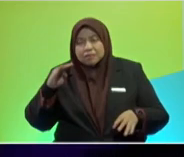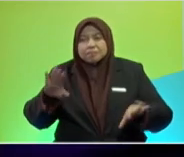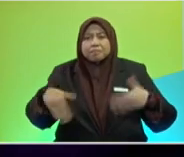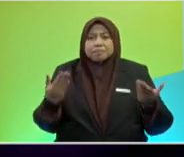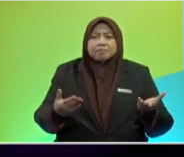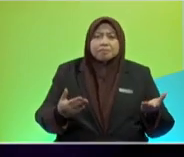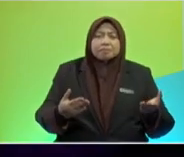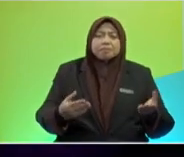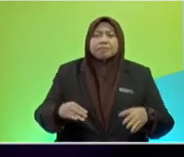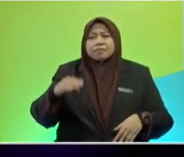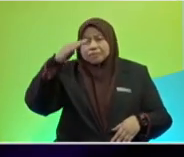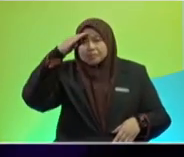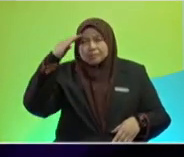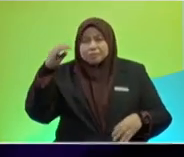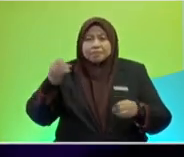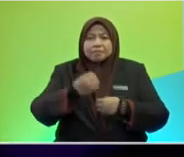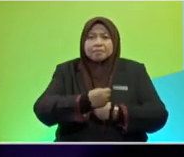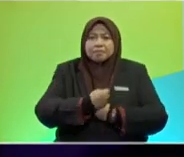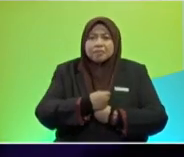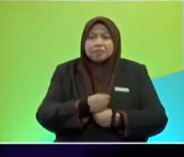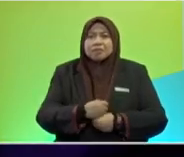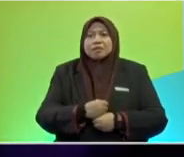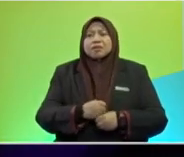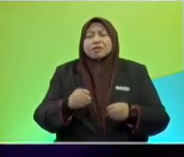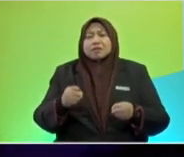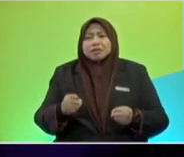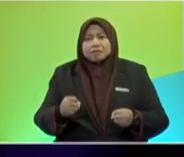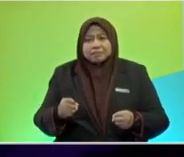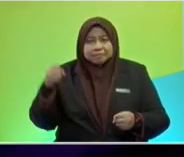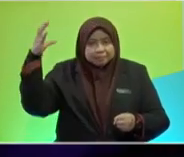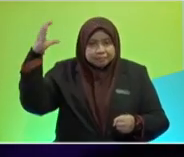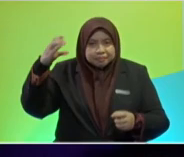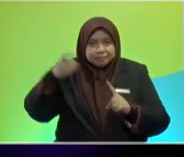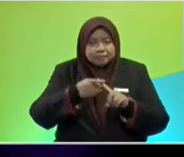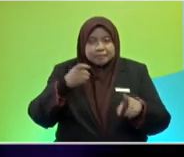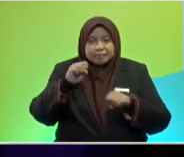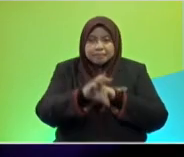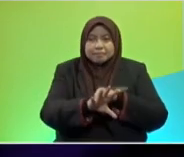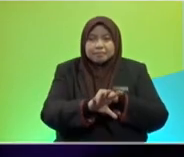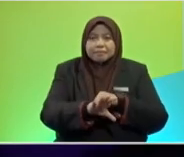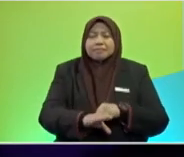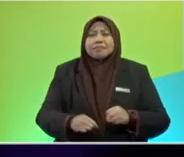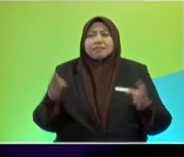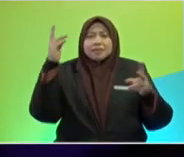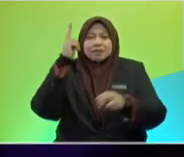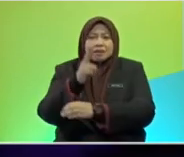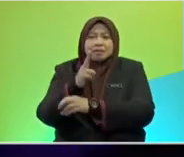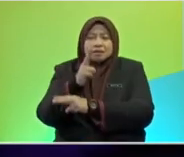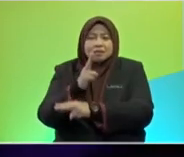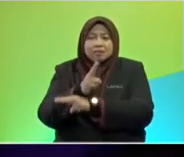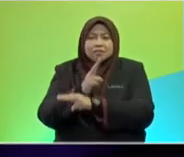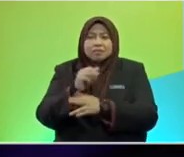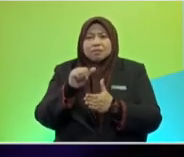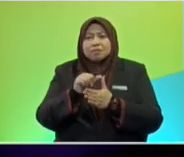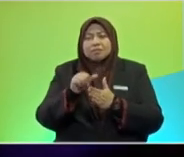is because this light from my torchlight is blocked by Kong. Kong is blocking